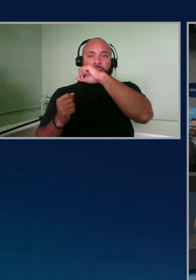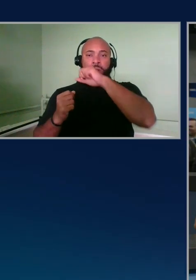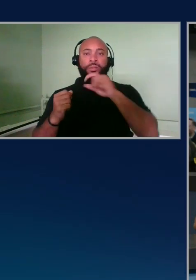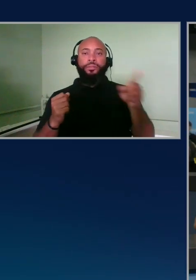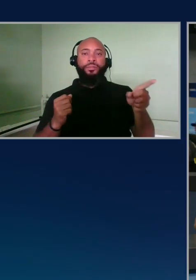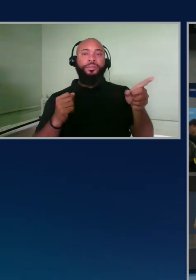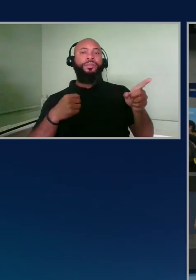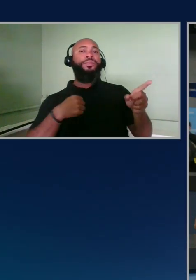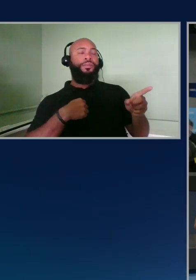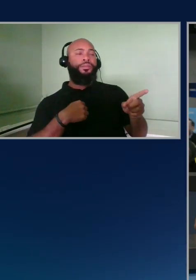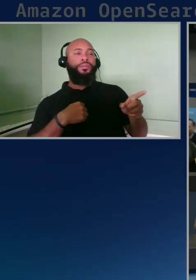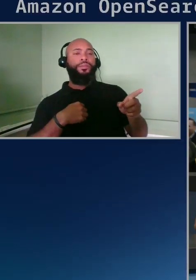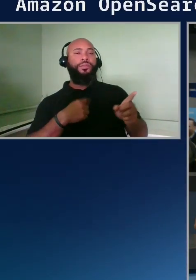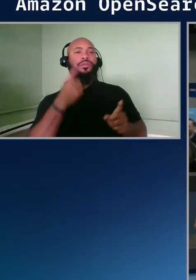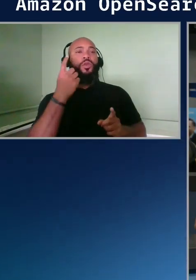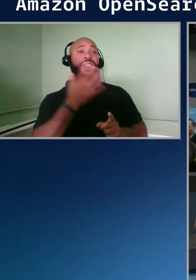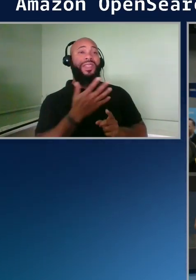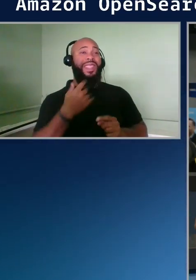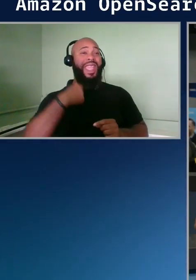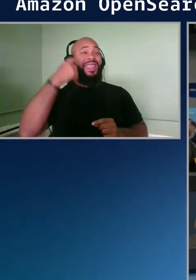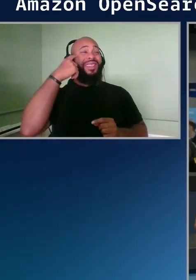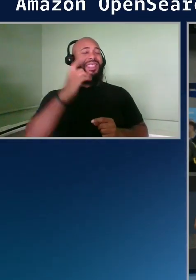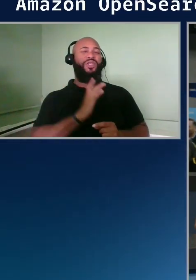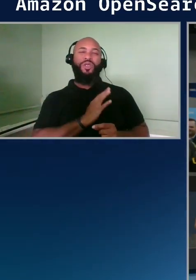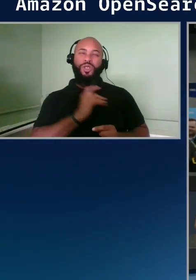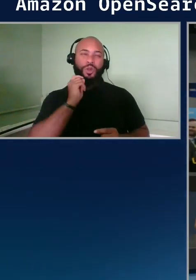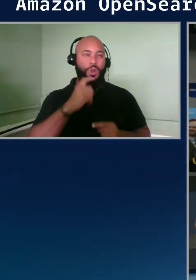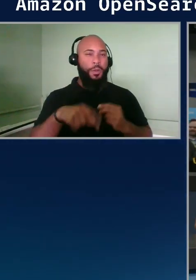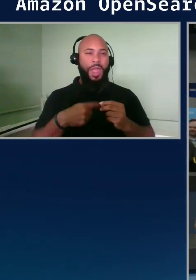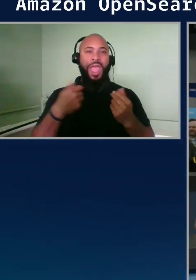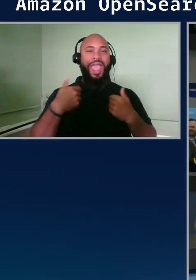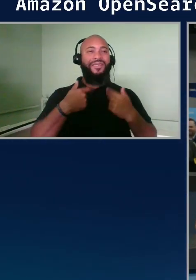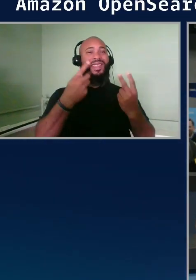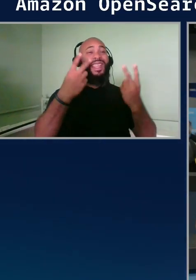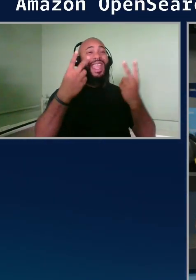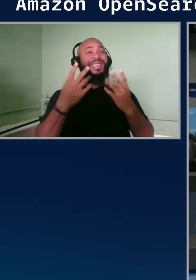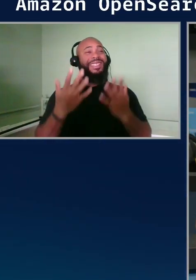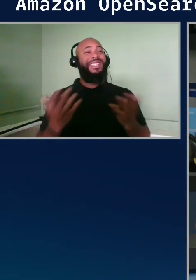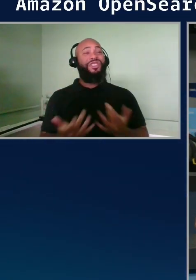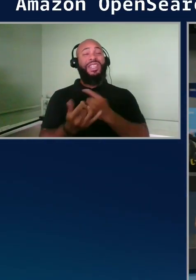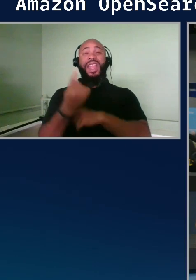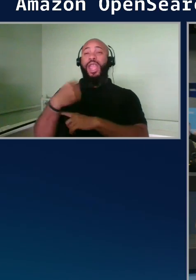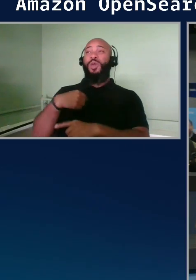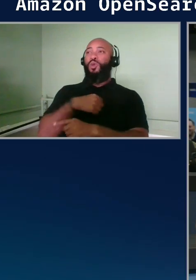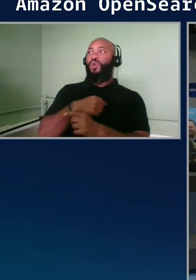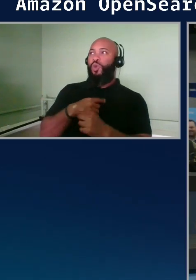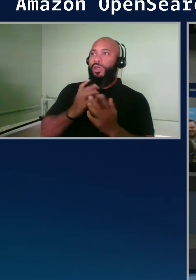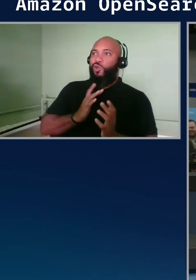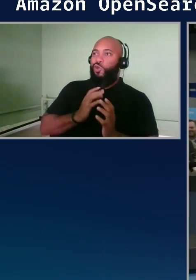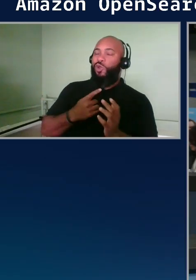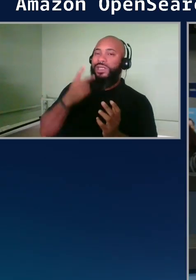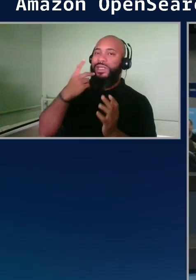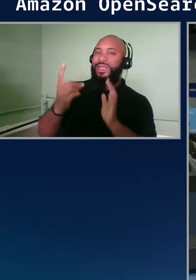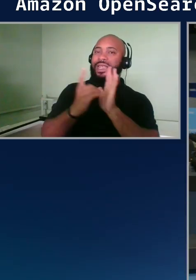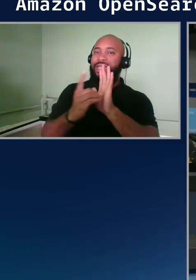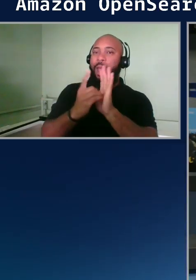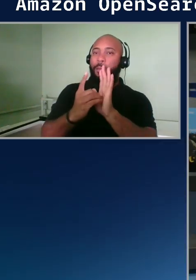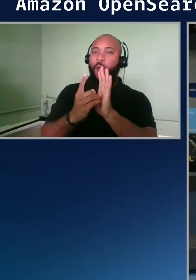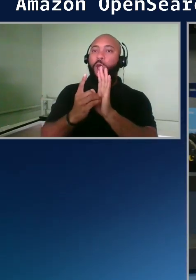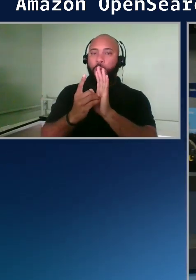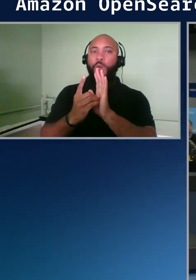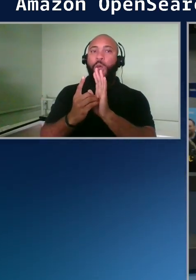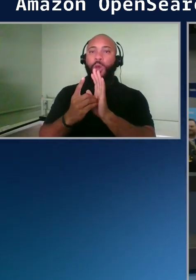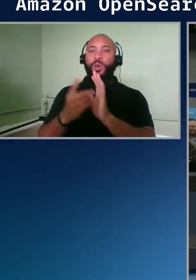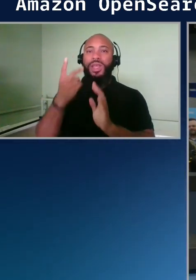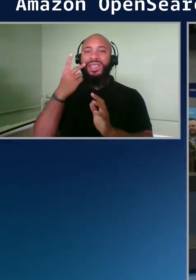I think one of the awesome parts about having these guests here is we get to see a demo as well, and we get to see, you know, how we put some of